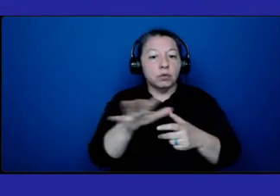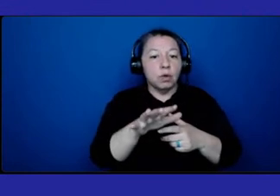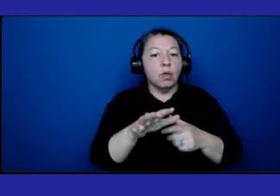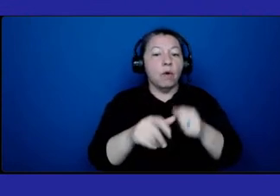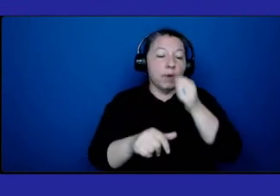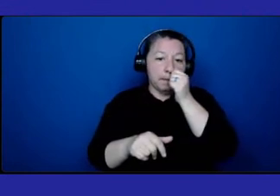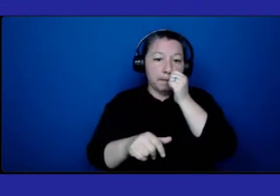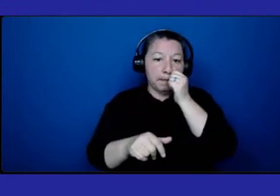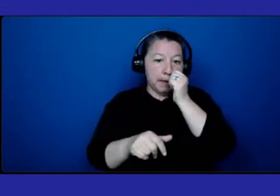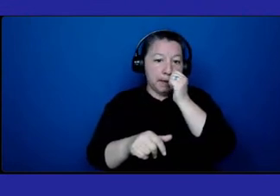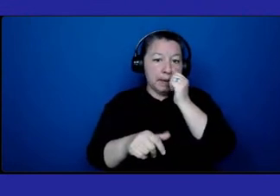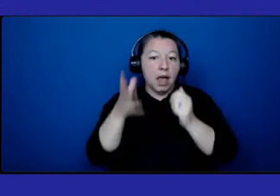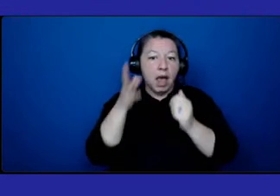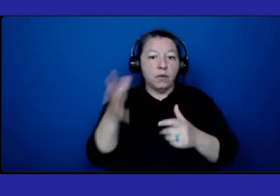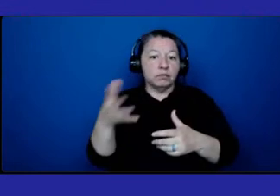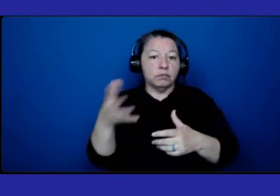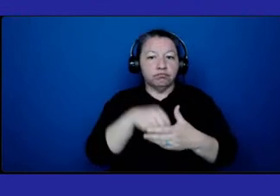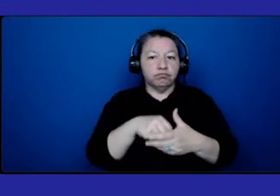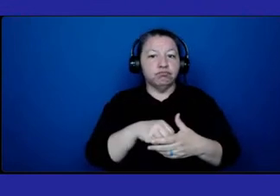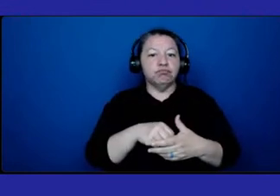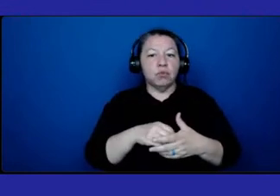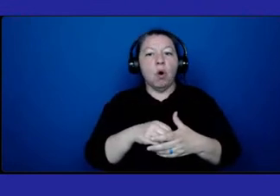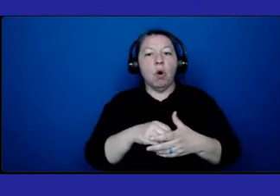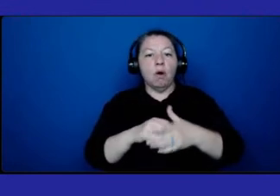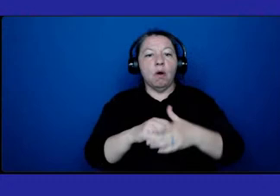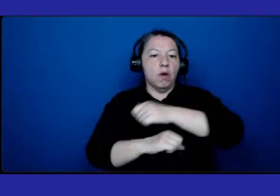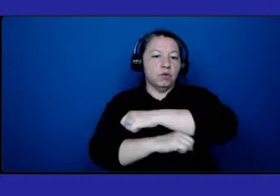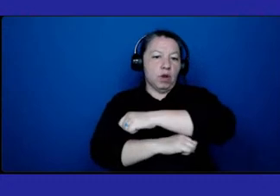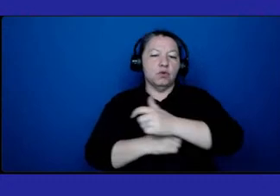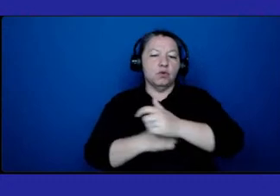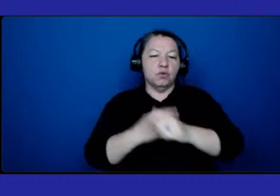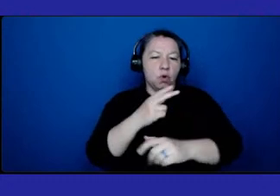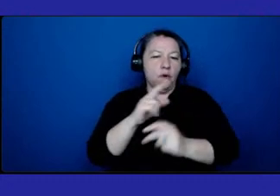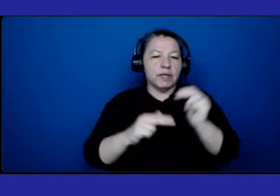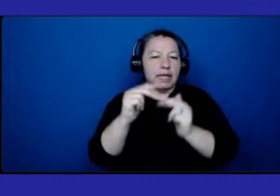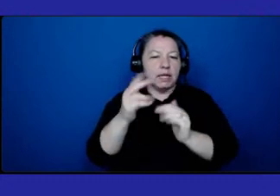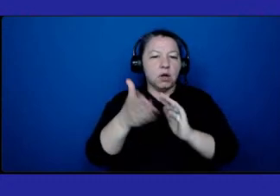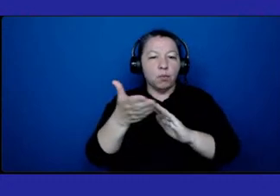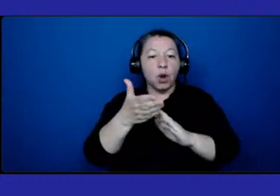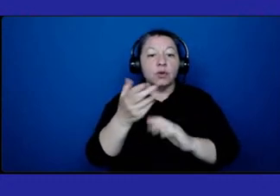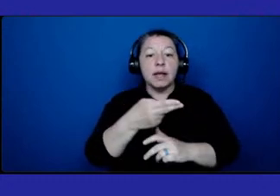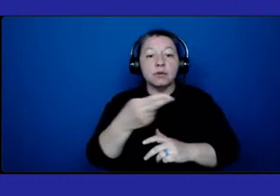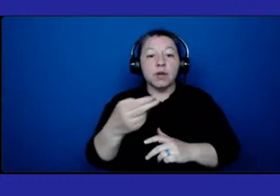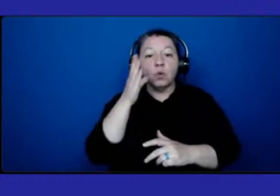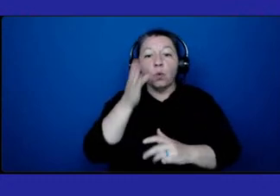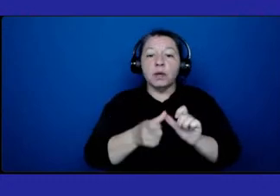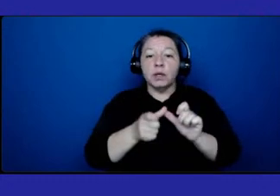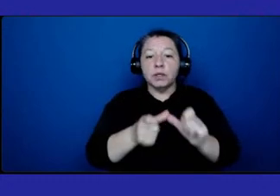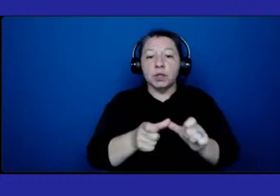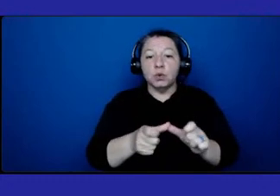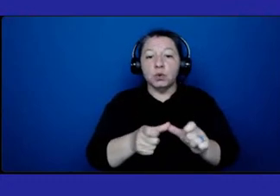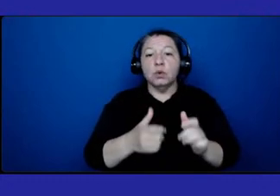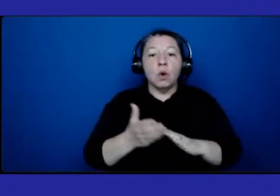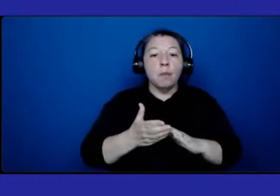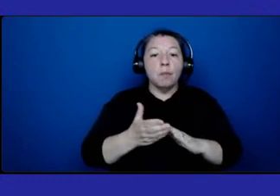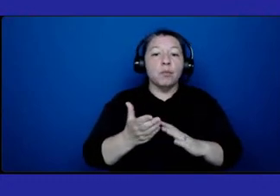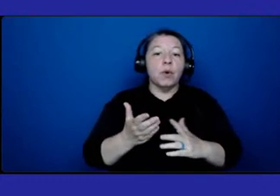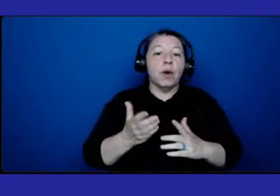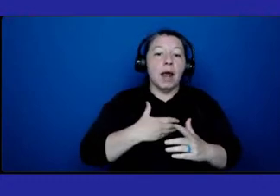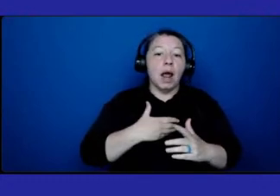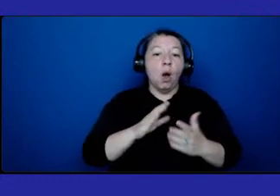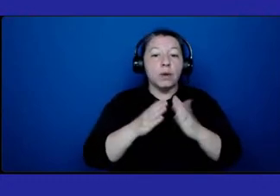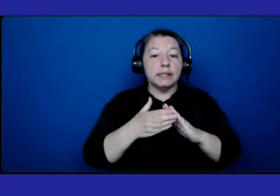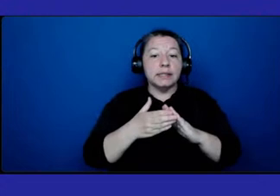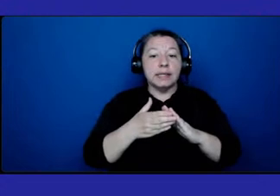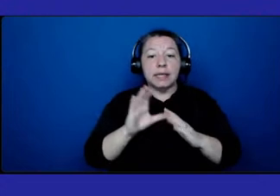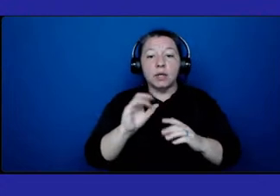our baseline hospital and facility operations. And H&H is going to continue to operate our city COVID-19